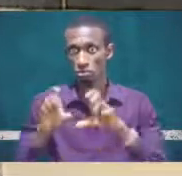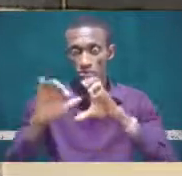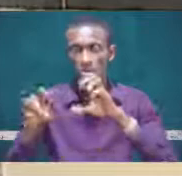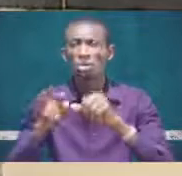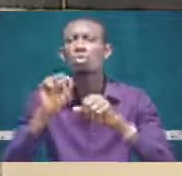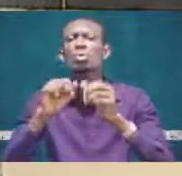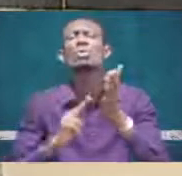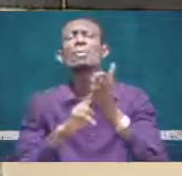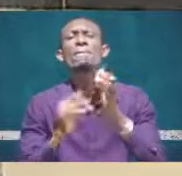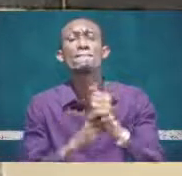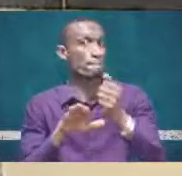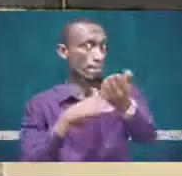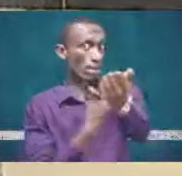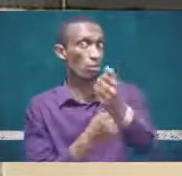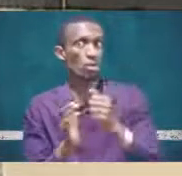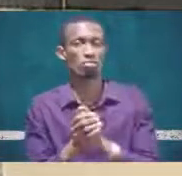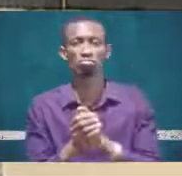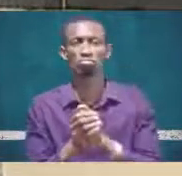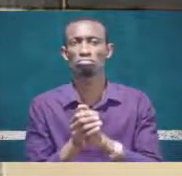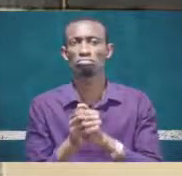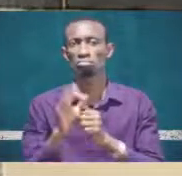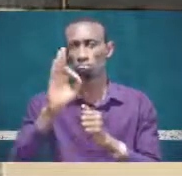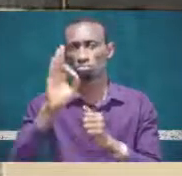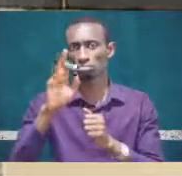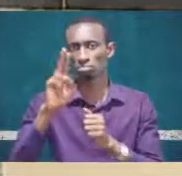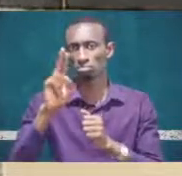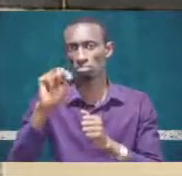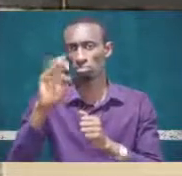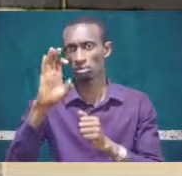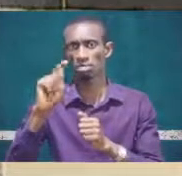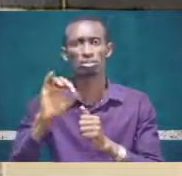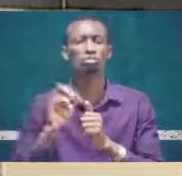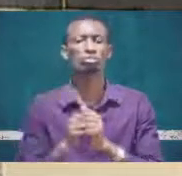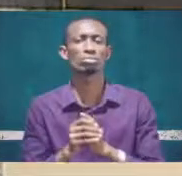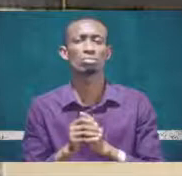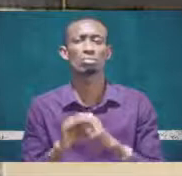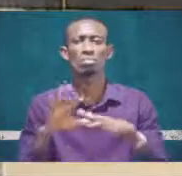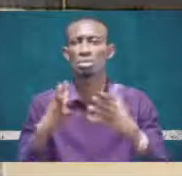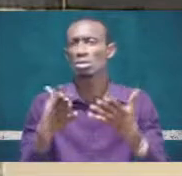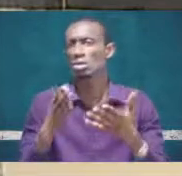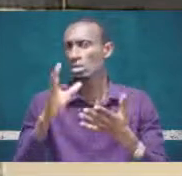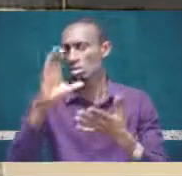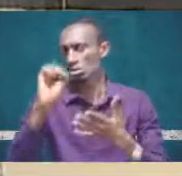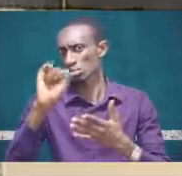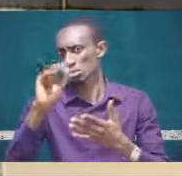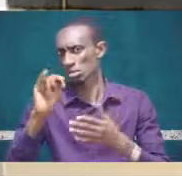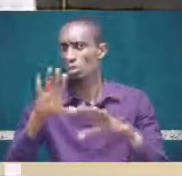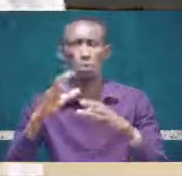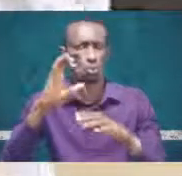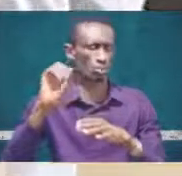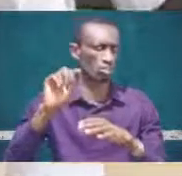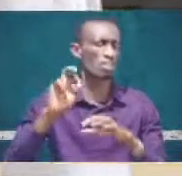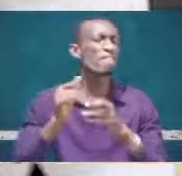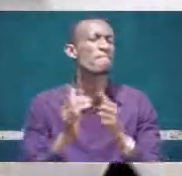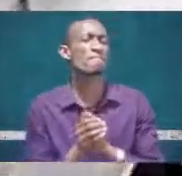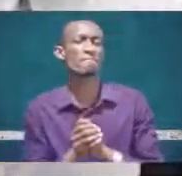power function for sine and cosine when n is either even or odd as well, right?